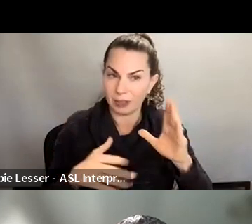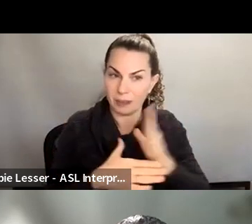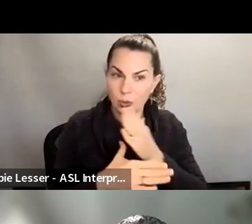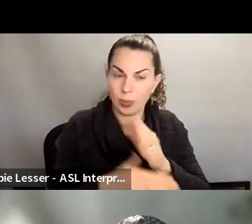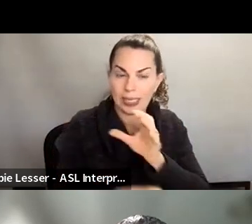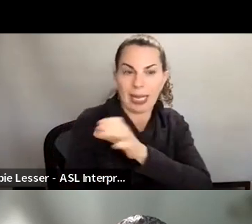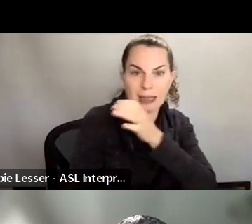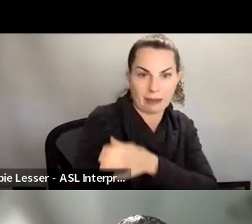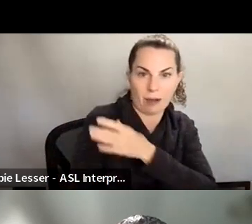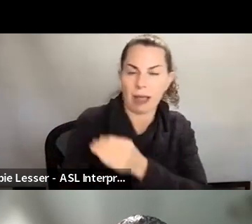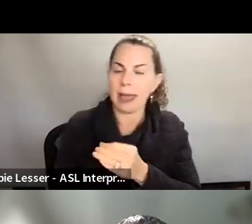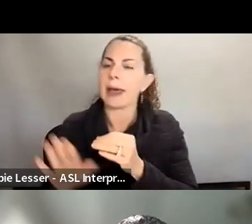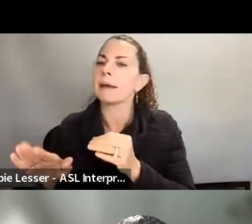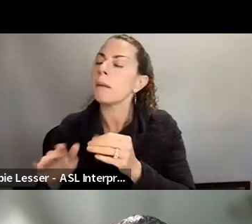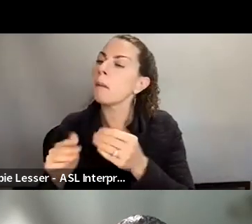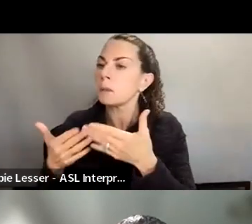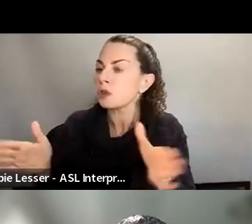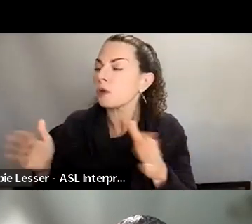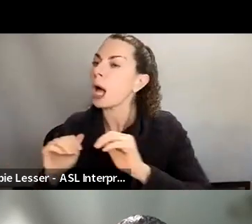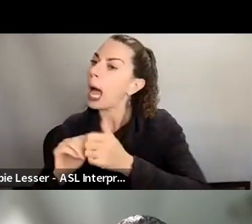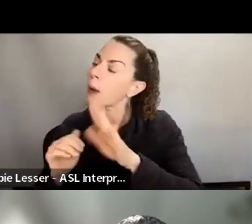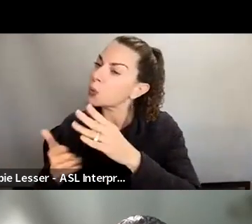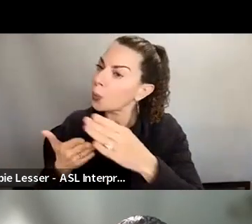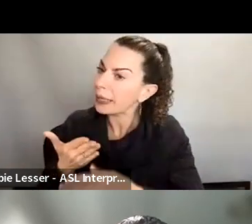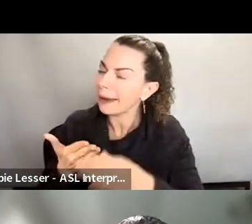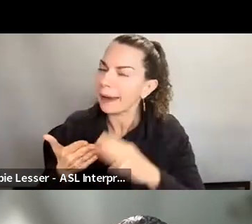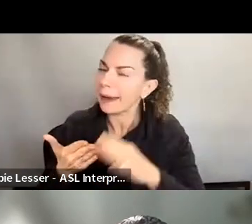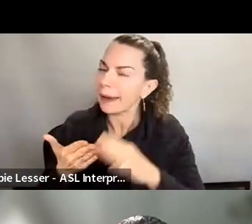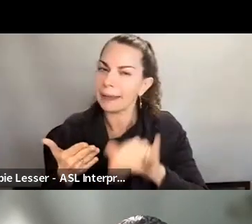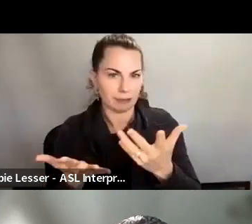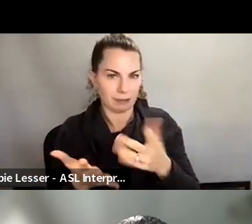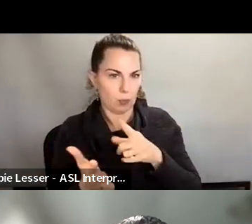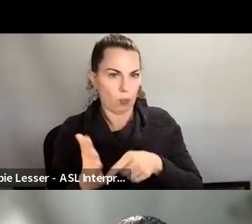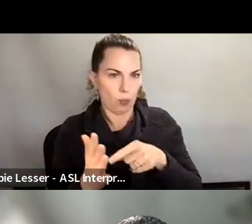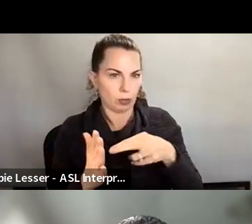conversations with patients or families in a healthcare setting, and what regulation applies to that?